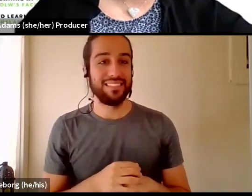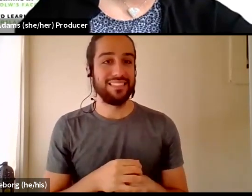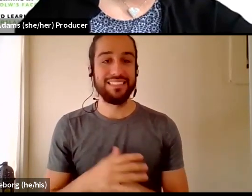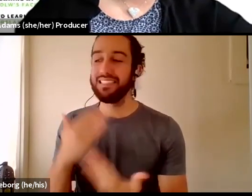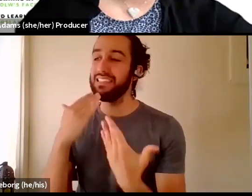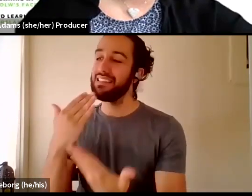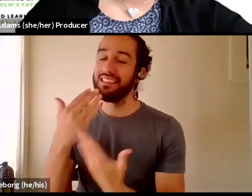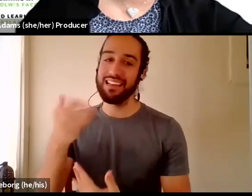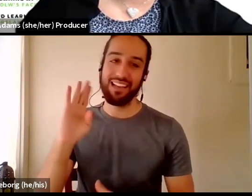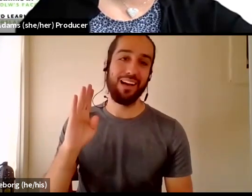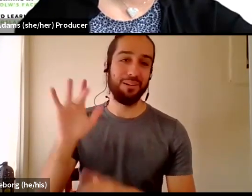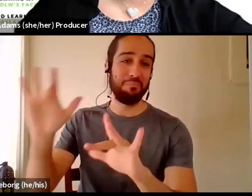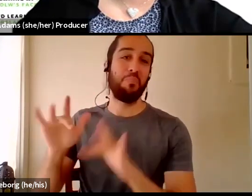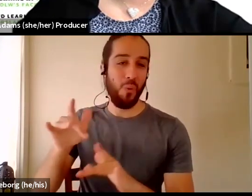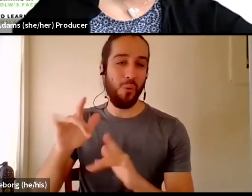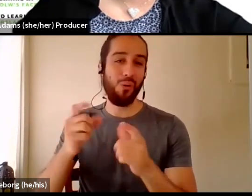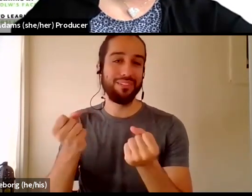God we didn't do that.